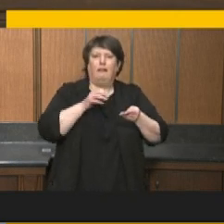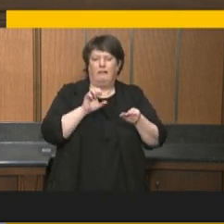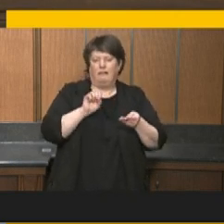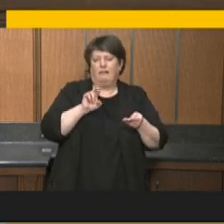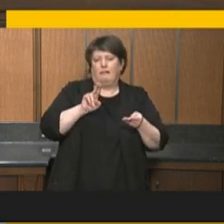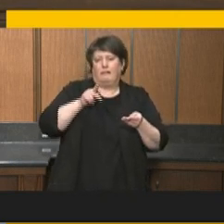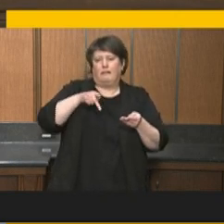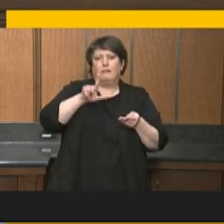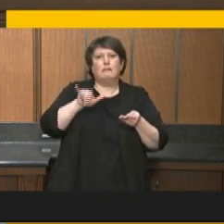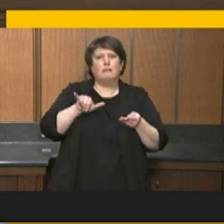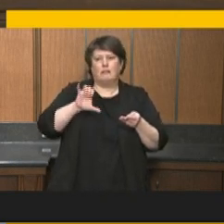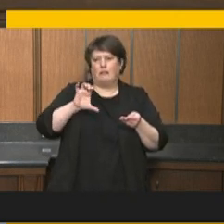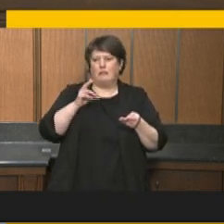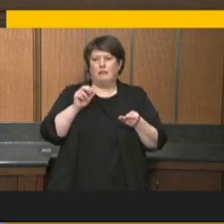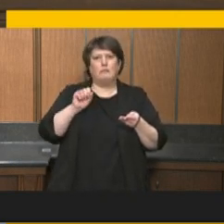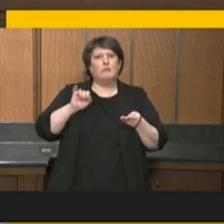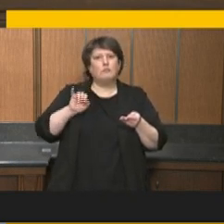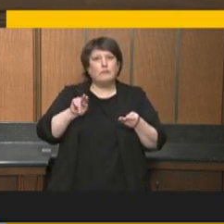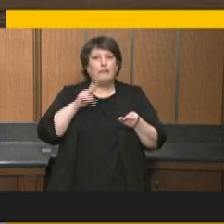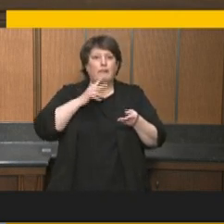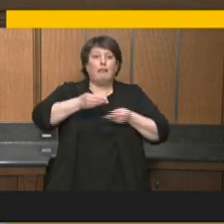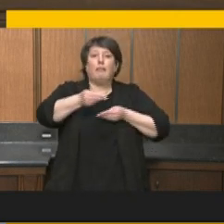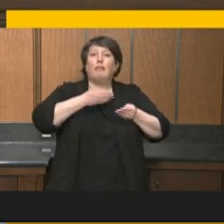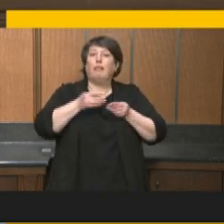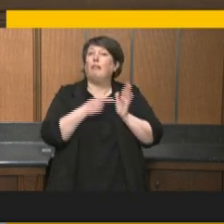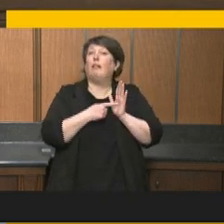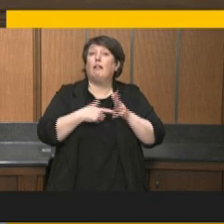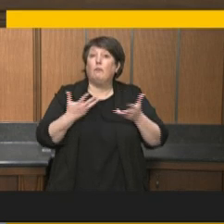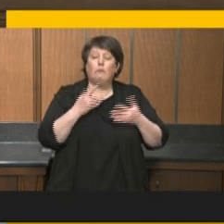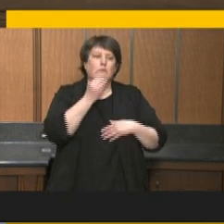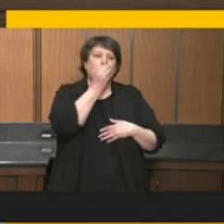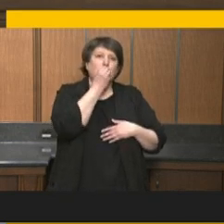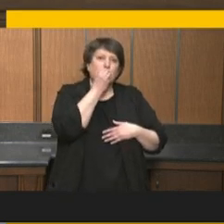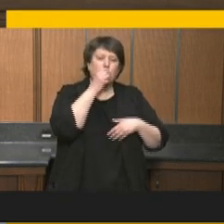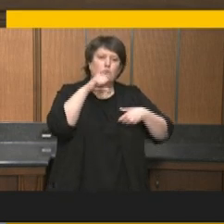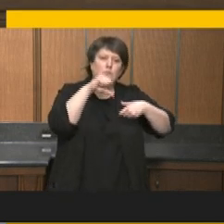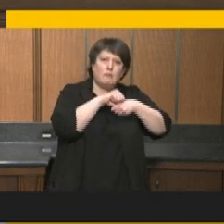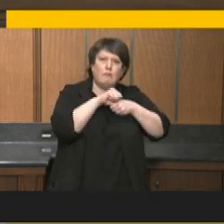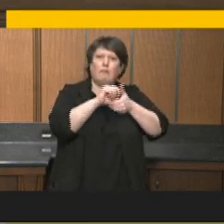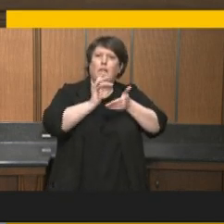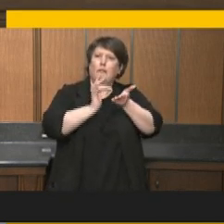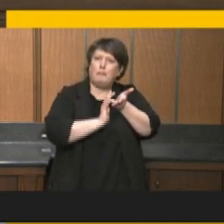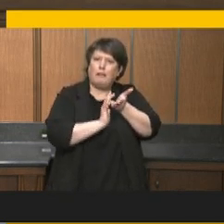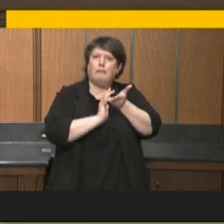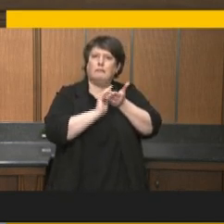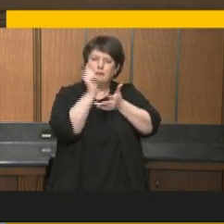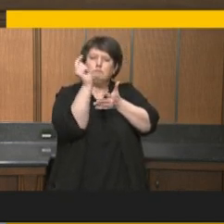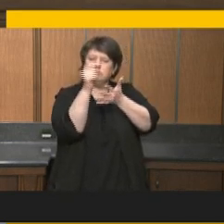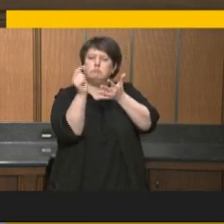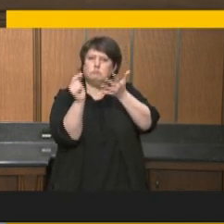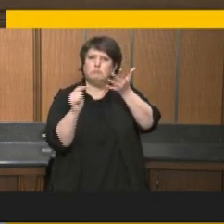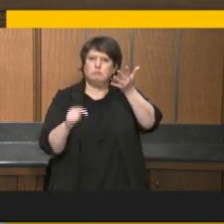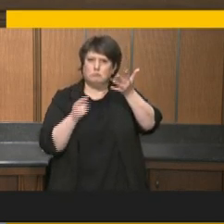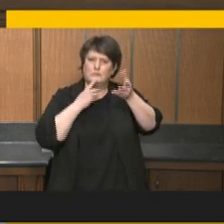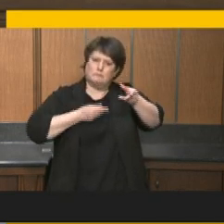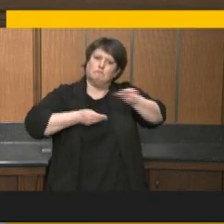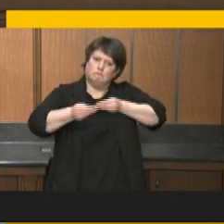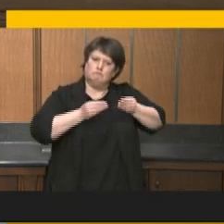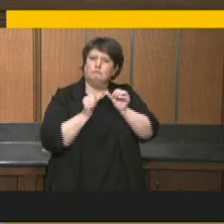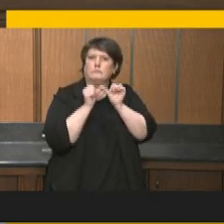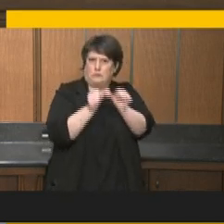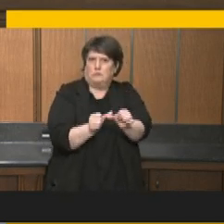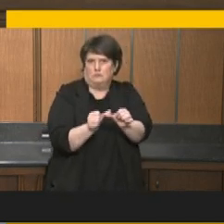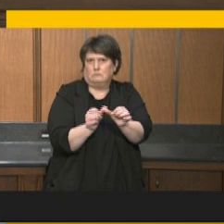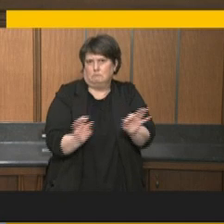ensure that food, fuel, and life-saving medicines reach people on both sides of the border.